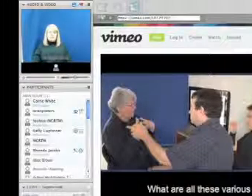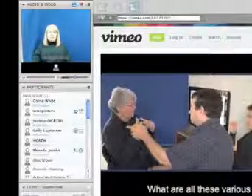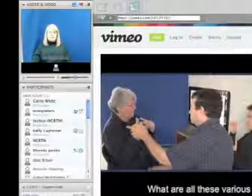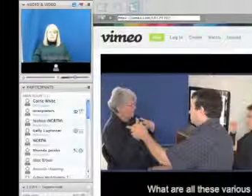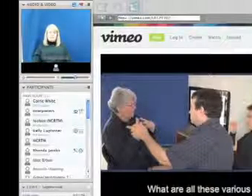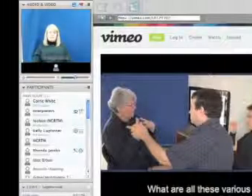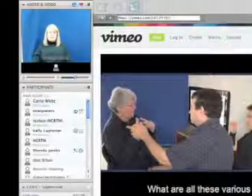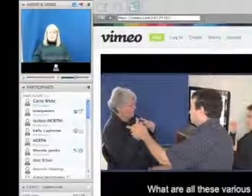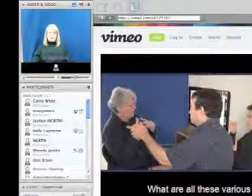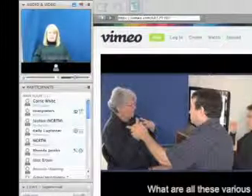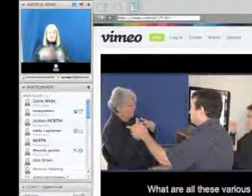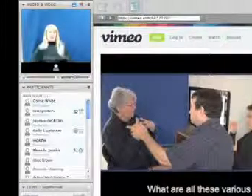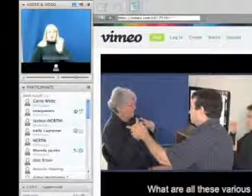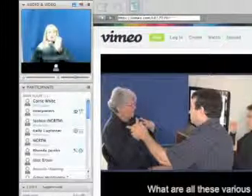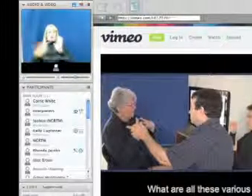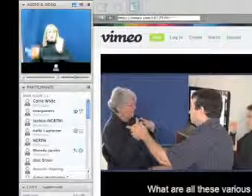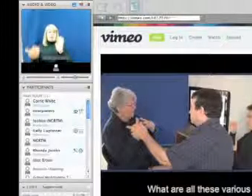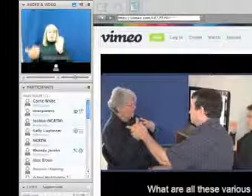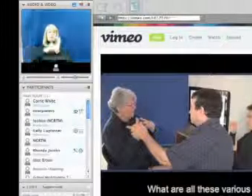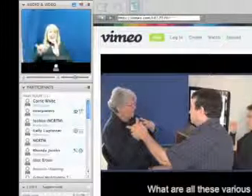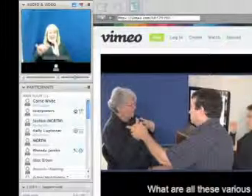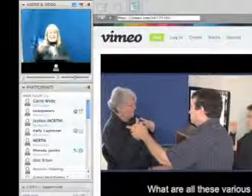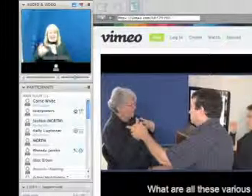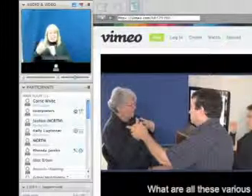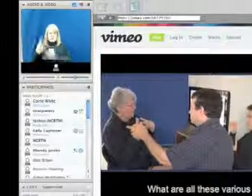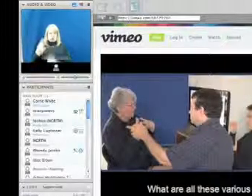I'm going to play that one again here.